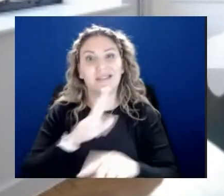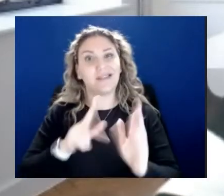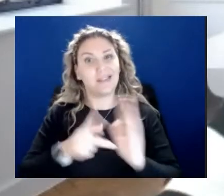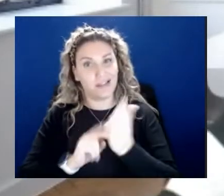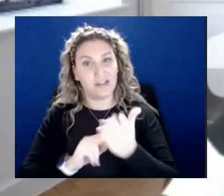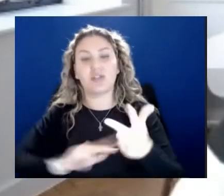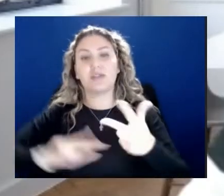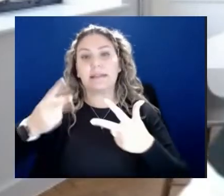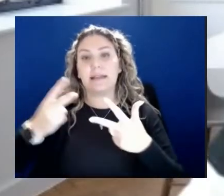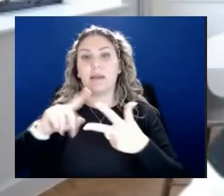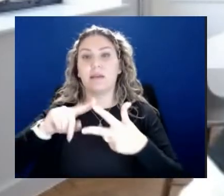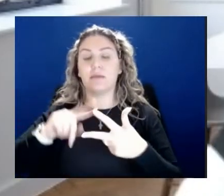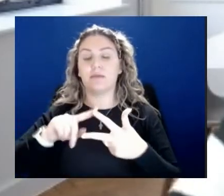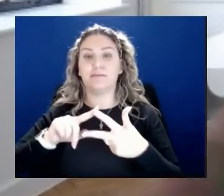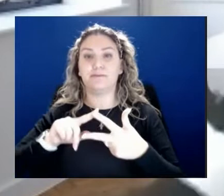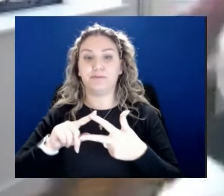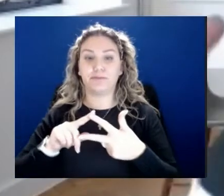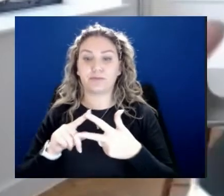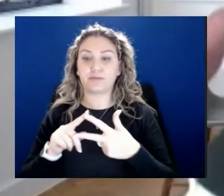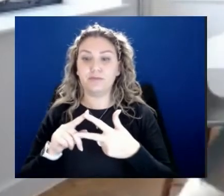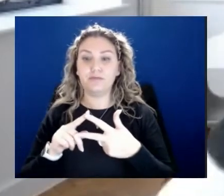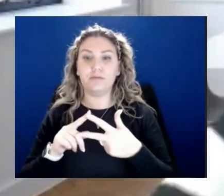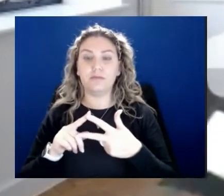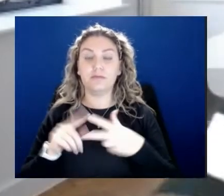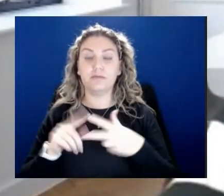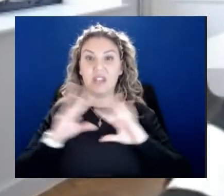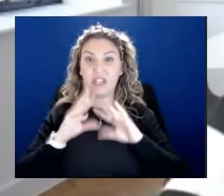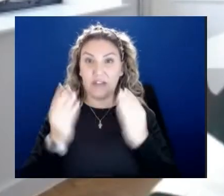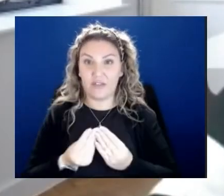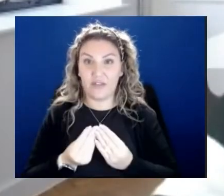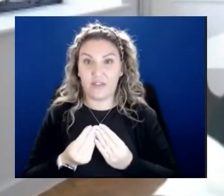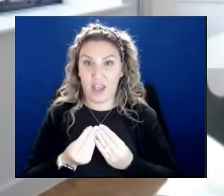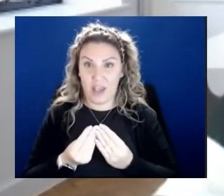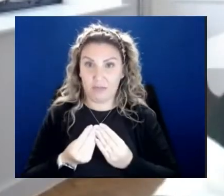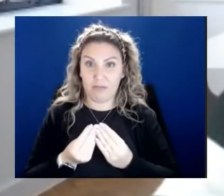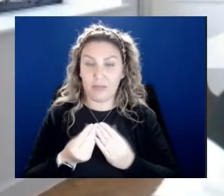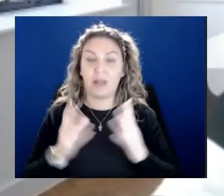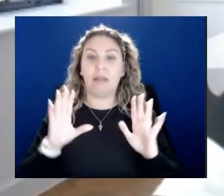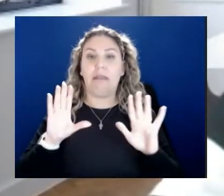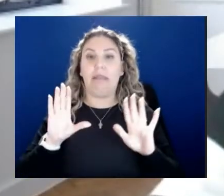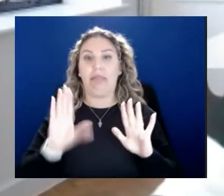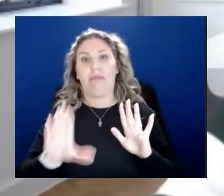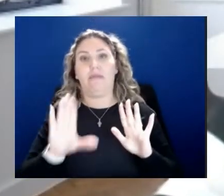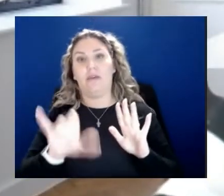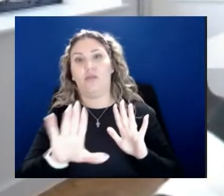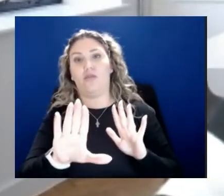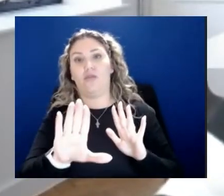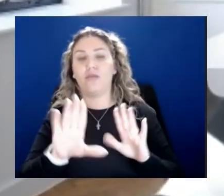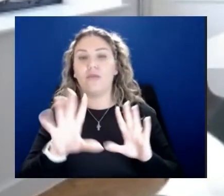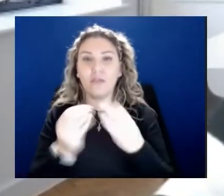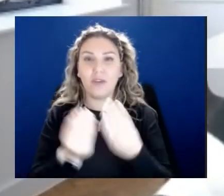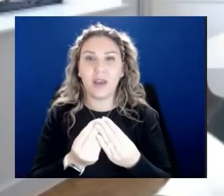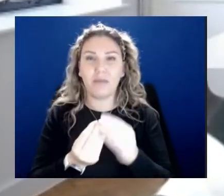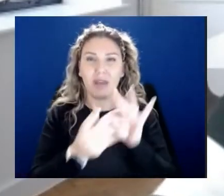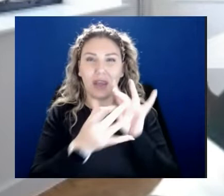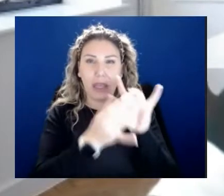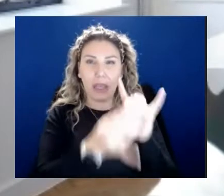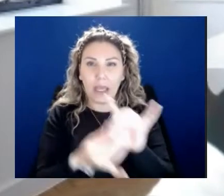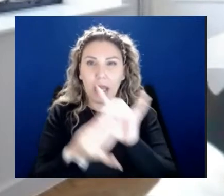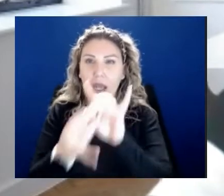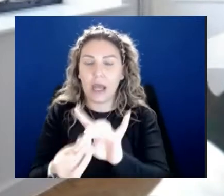secondly is then looking at the family dynamic as well, and making sure that we're able to connect those young